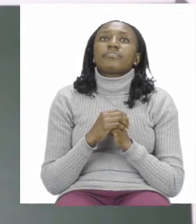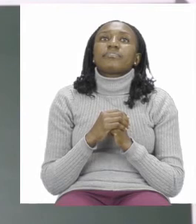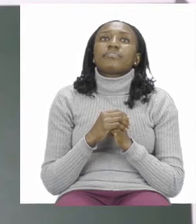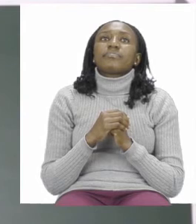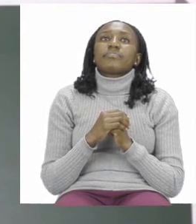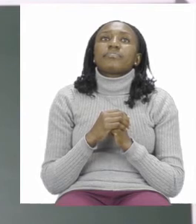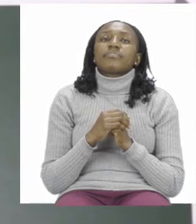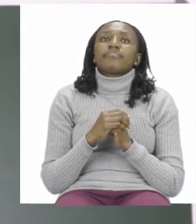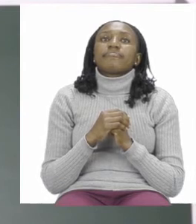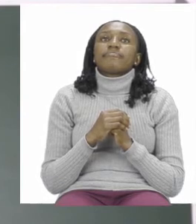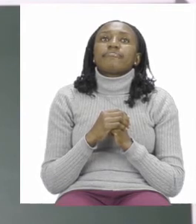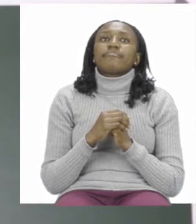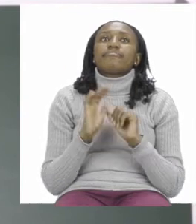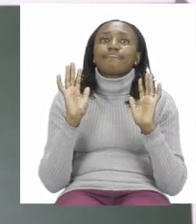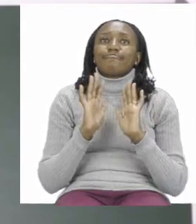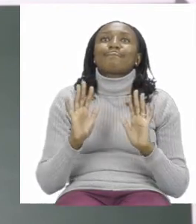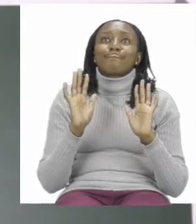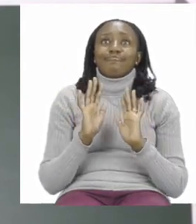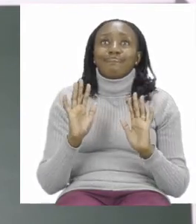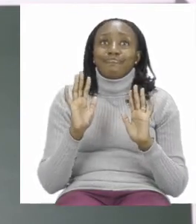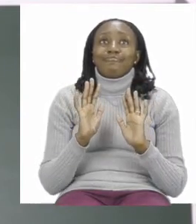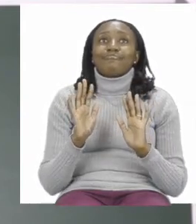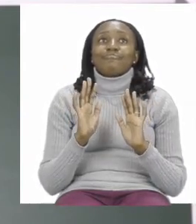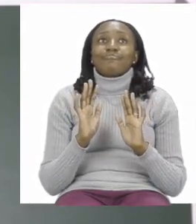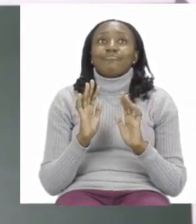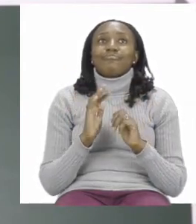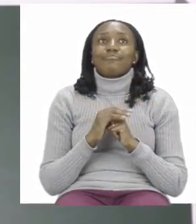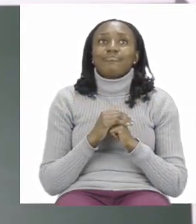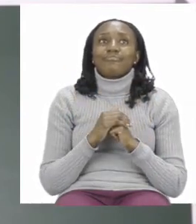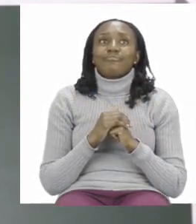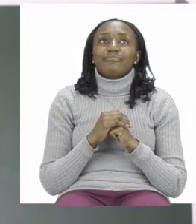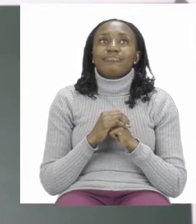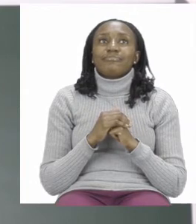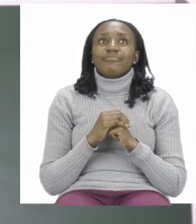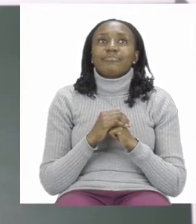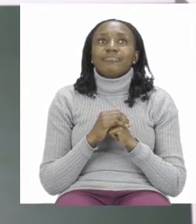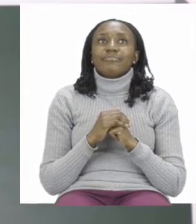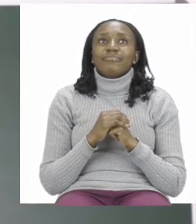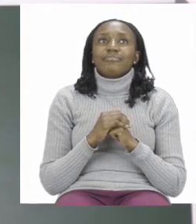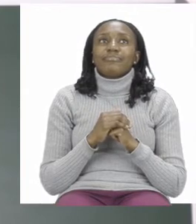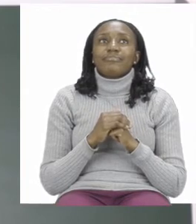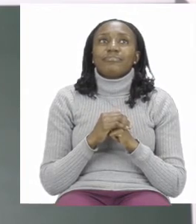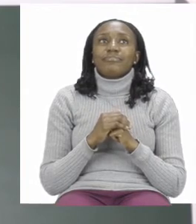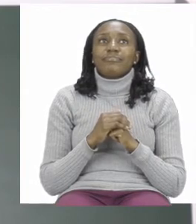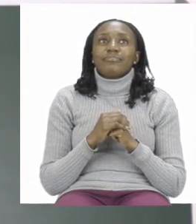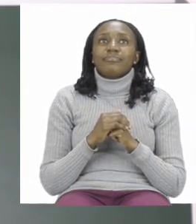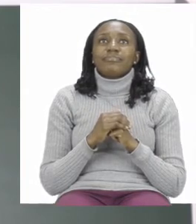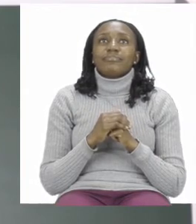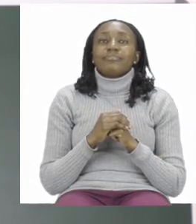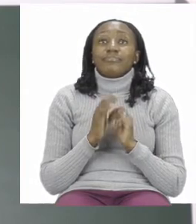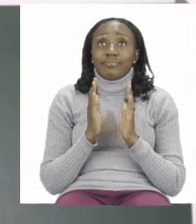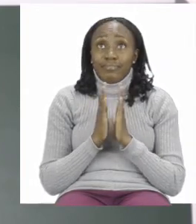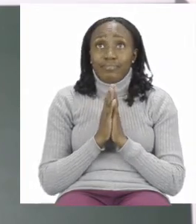container. Wow, everyone, coloring is so much fun. Remember to count